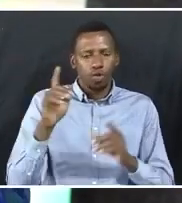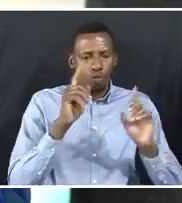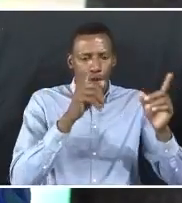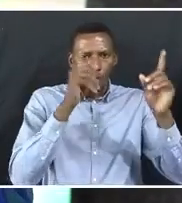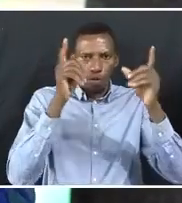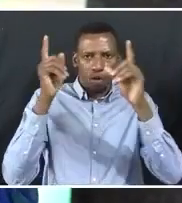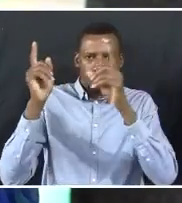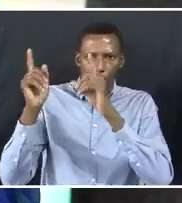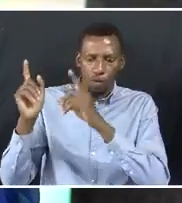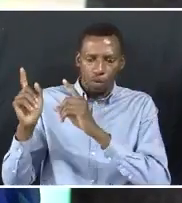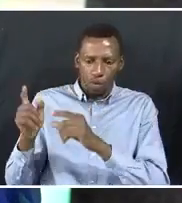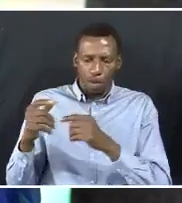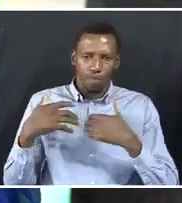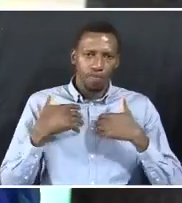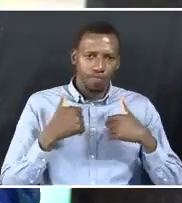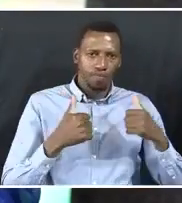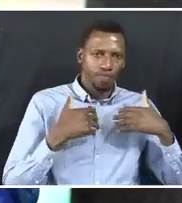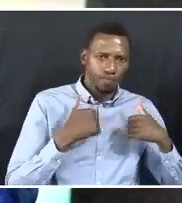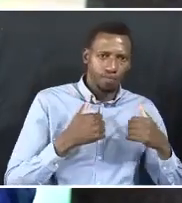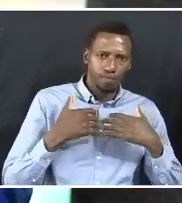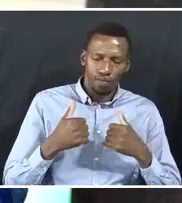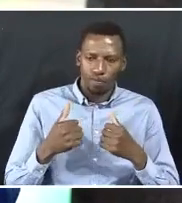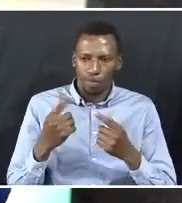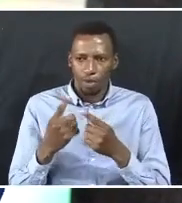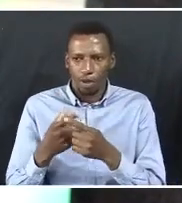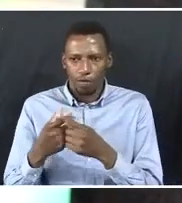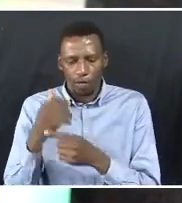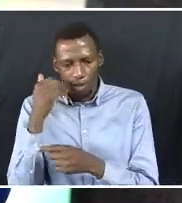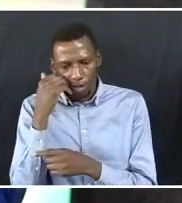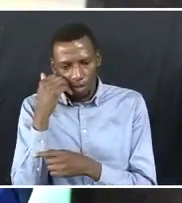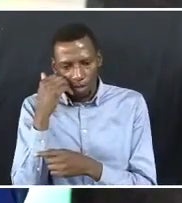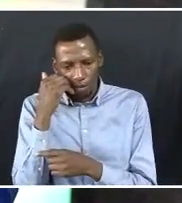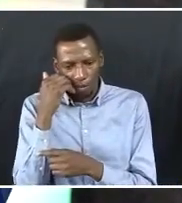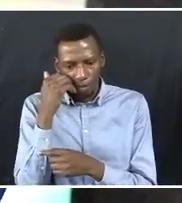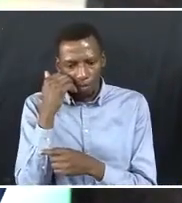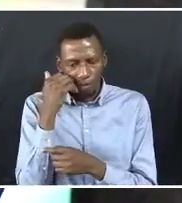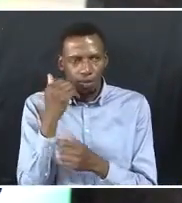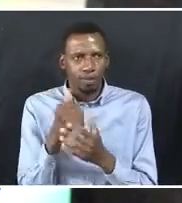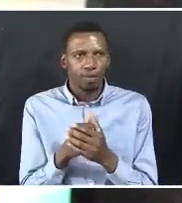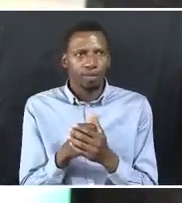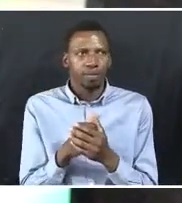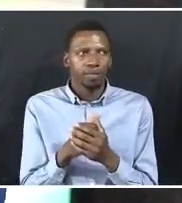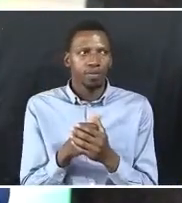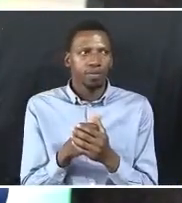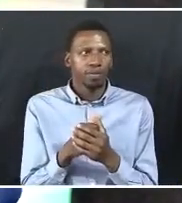all manner of diseases among our people. May you be blessed.